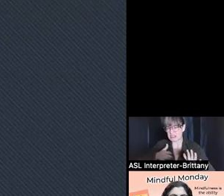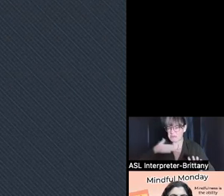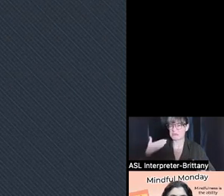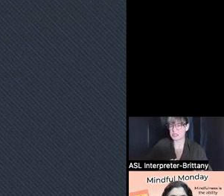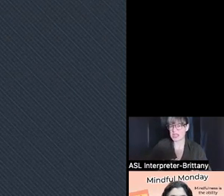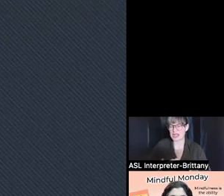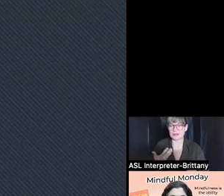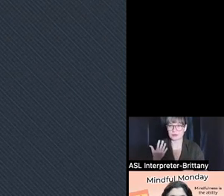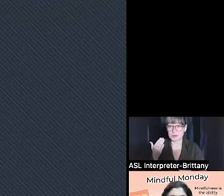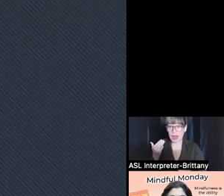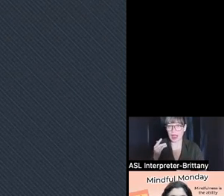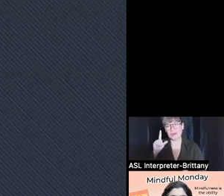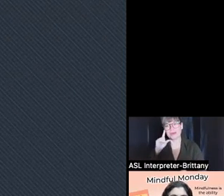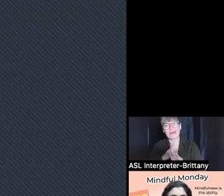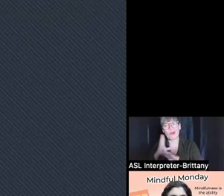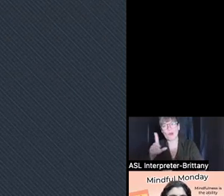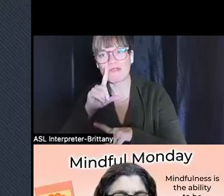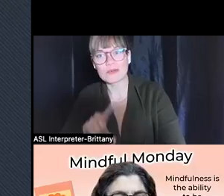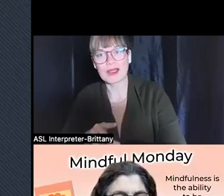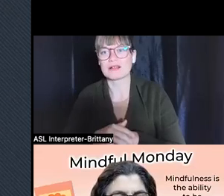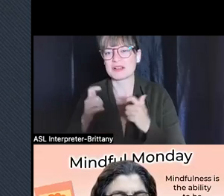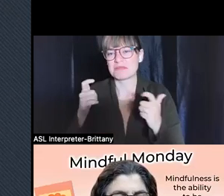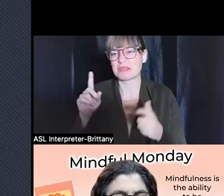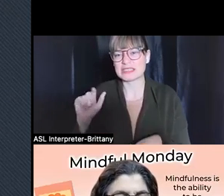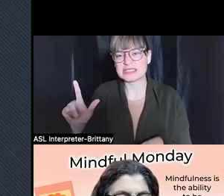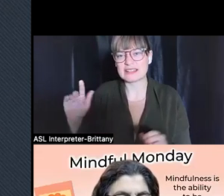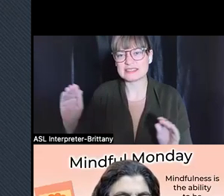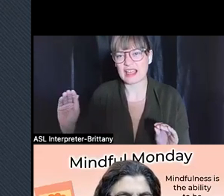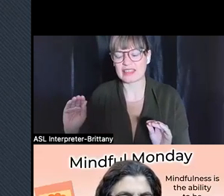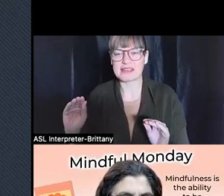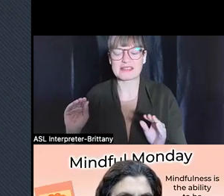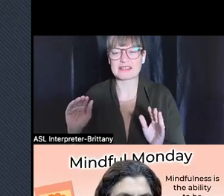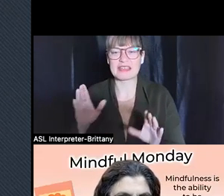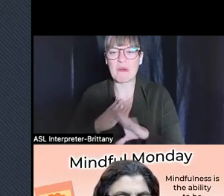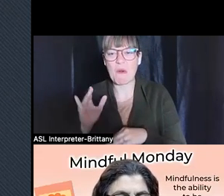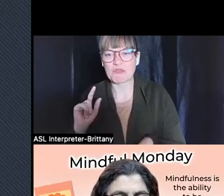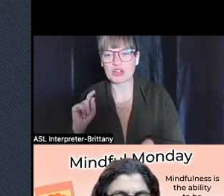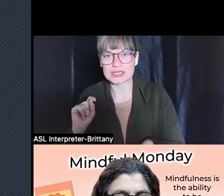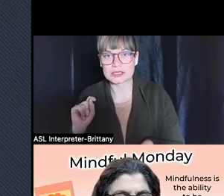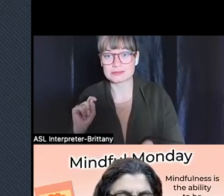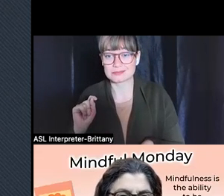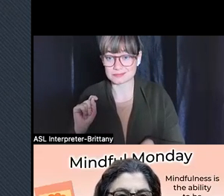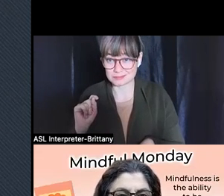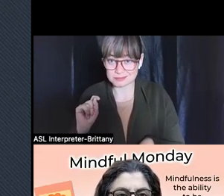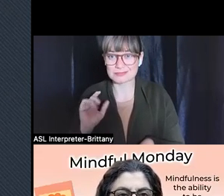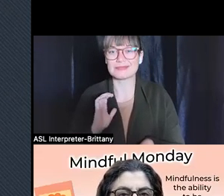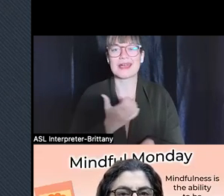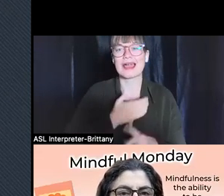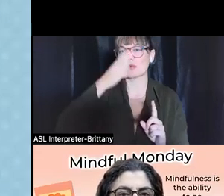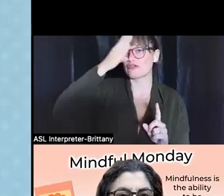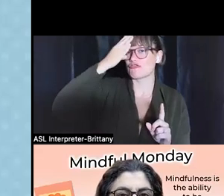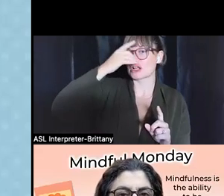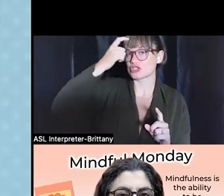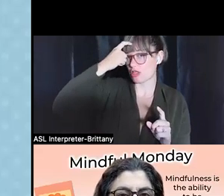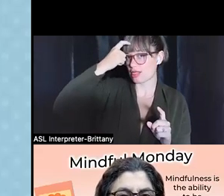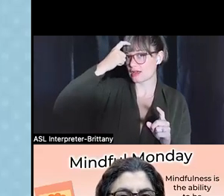Oh, they're overreacting. Oh, they're making a big deal over nothing. Get over it. It's because our frontal lobe is well developed.